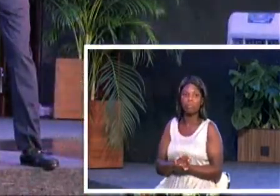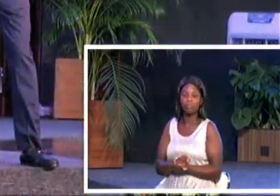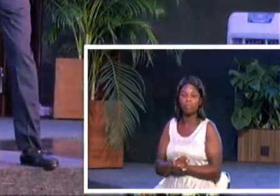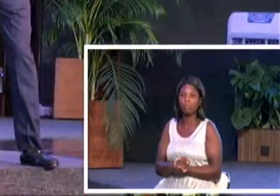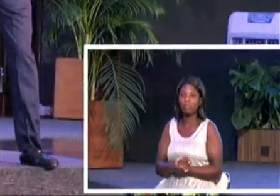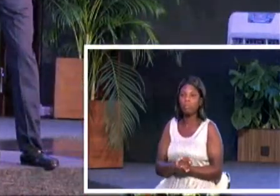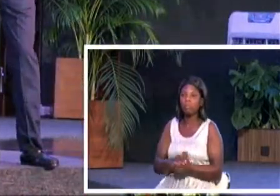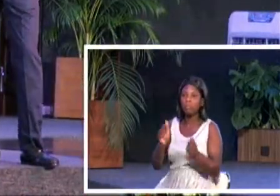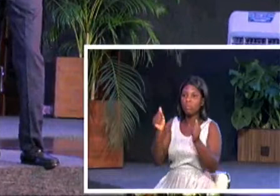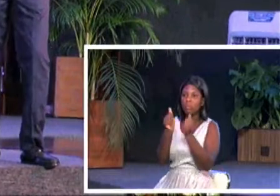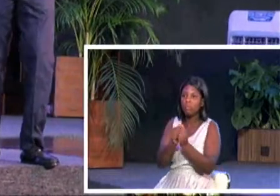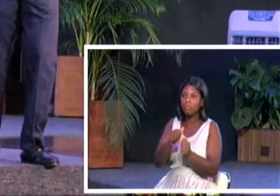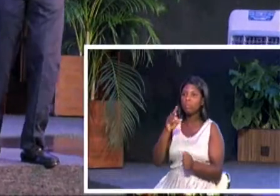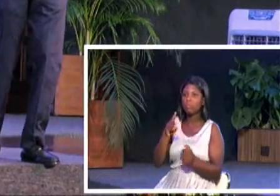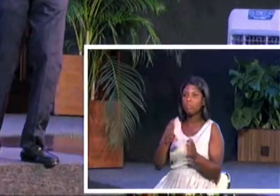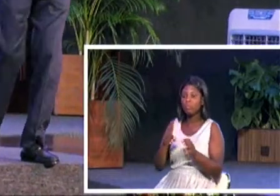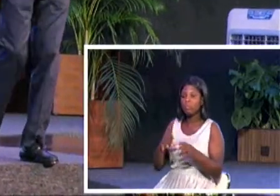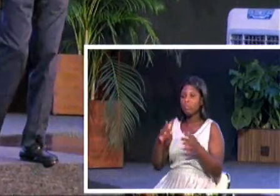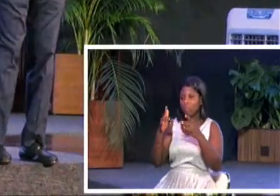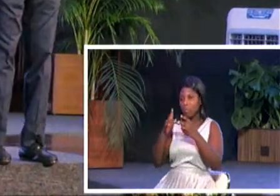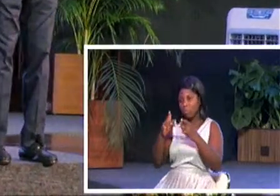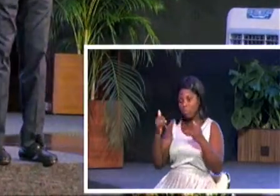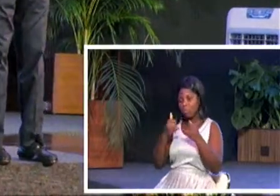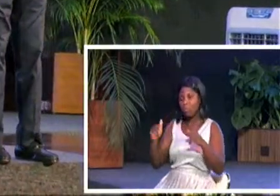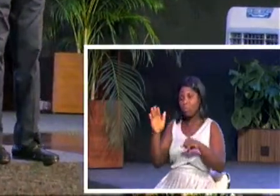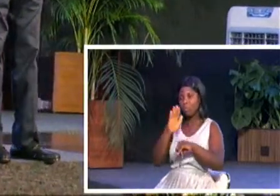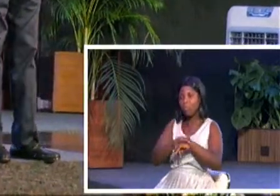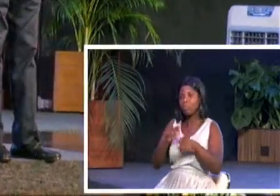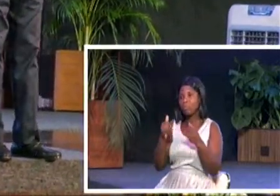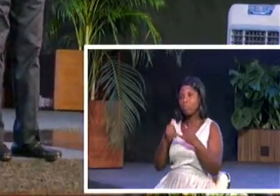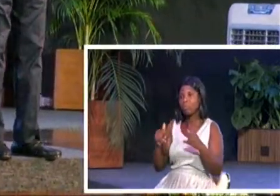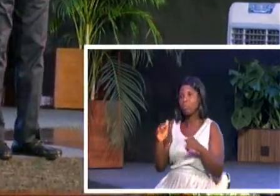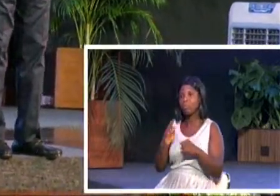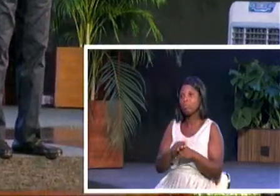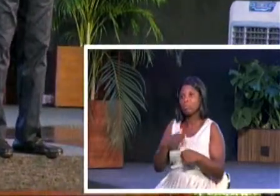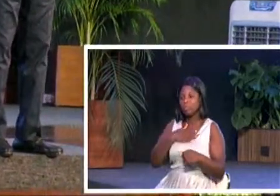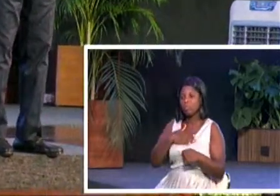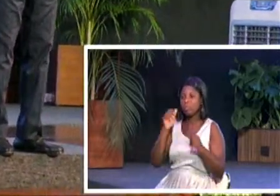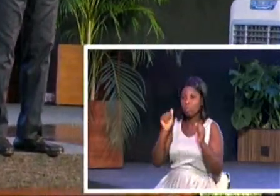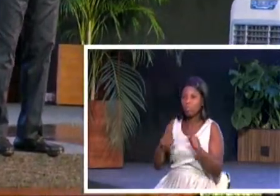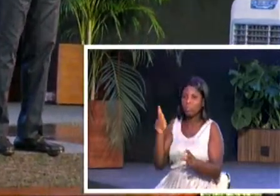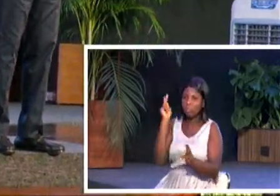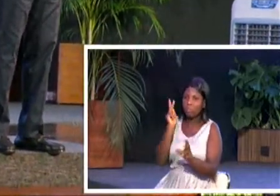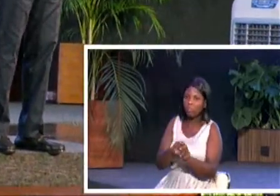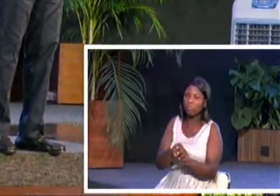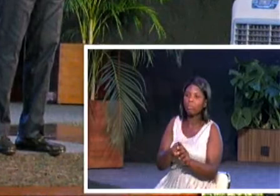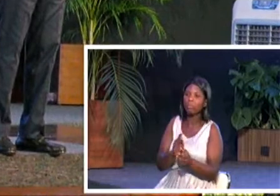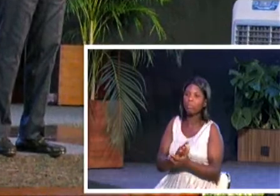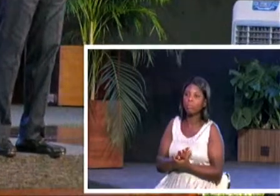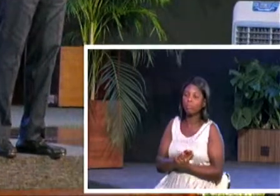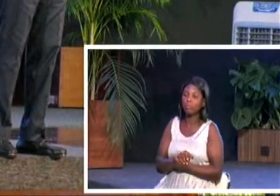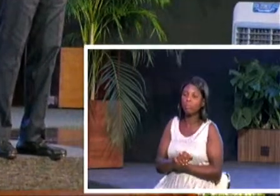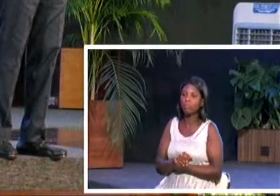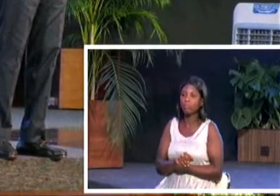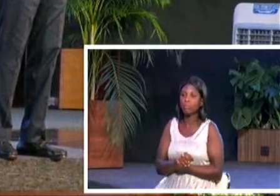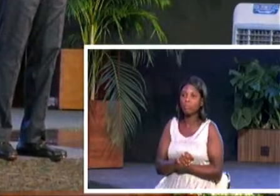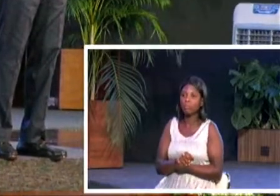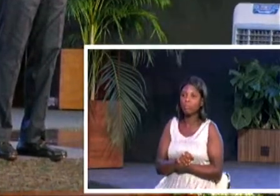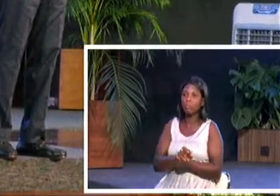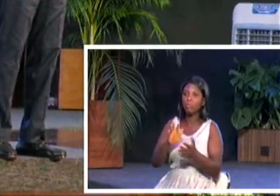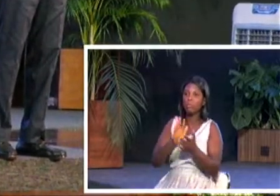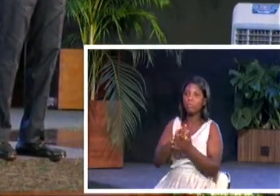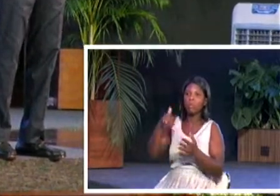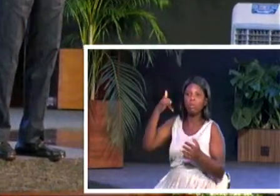database and you have this somewhere. And if you love somebody and they've been bugging you about getting a job, take a screenshot of this so that they